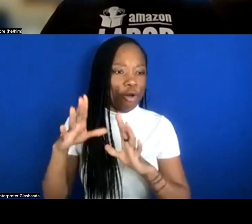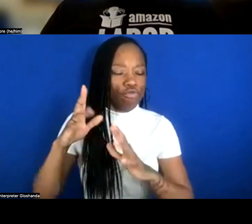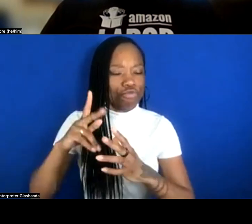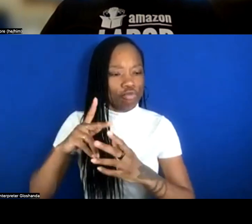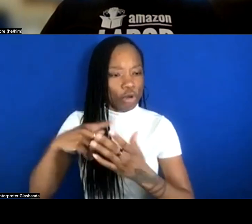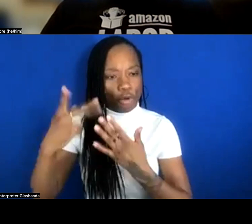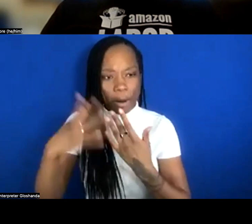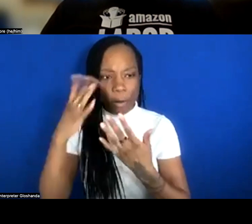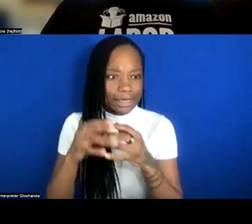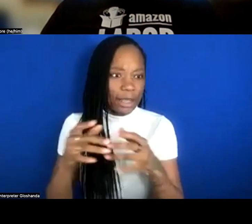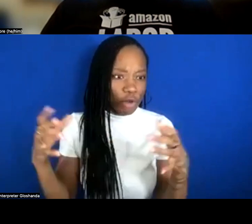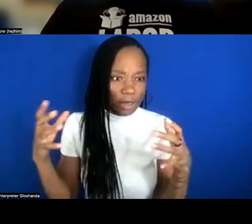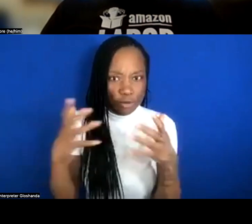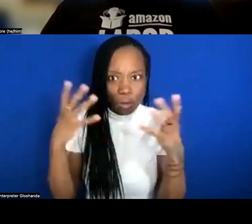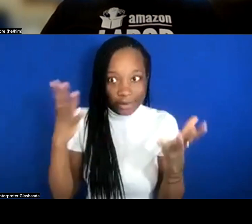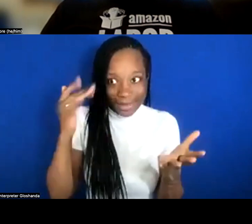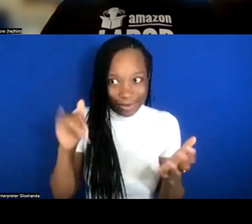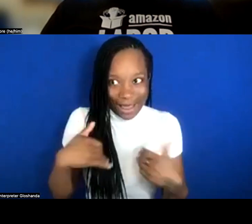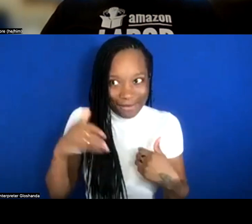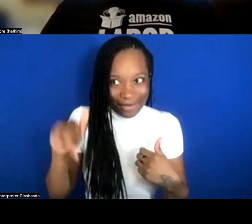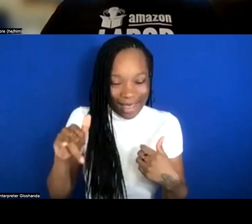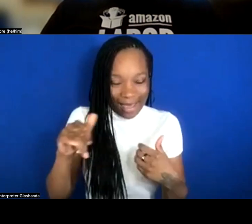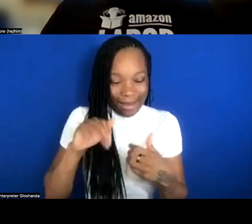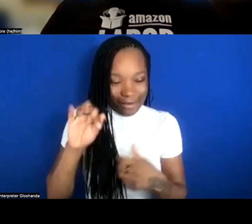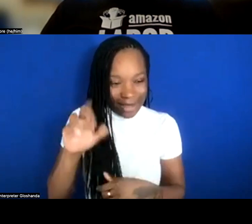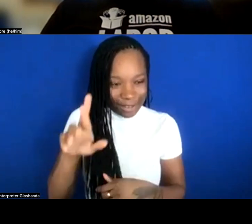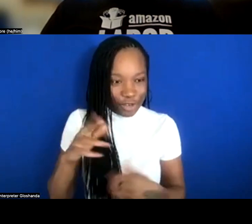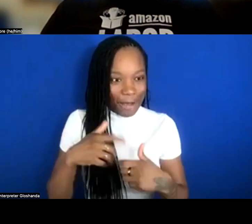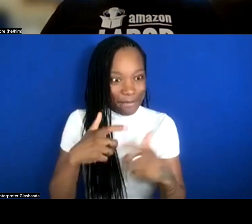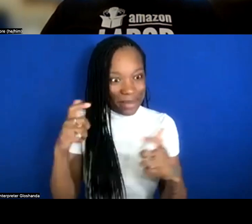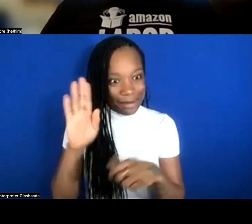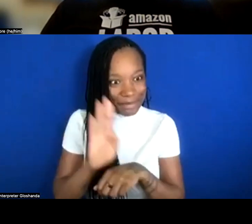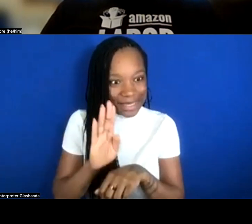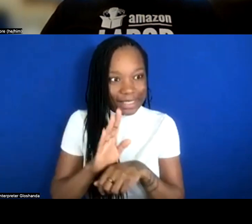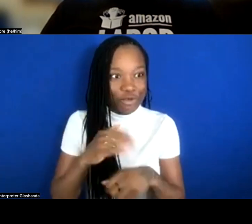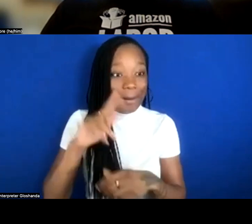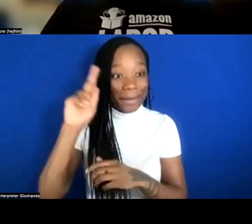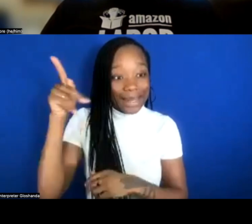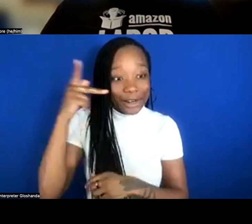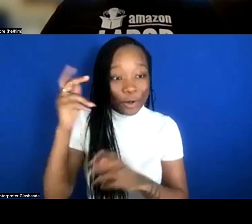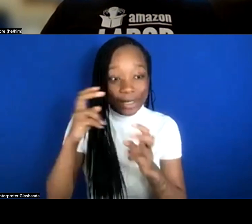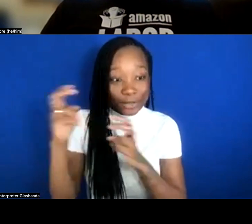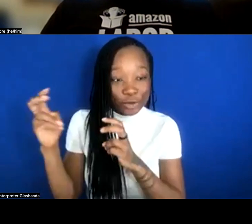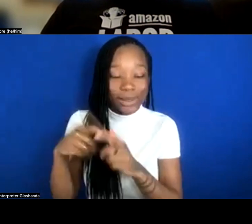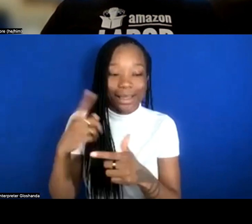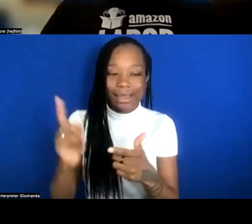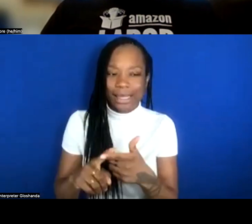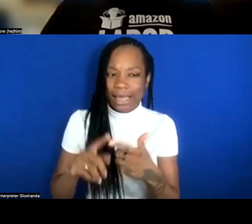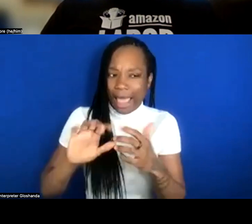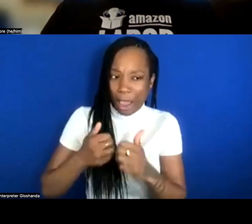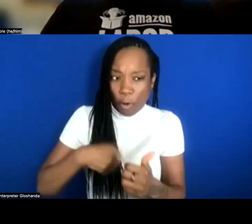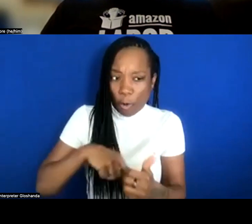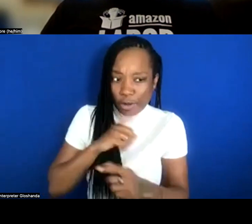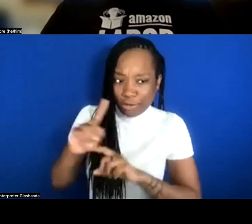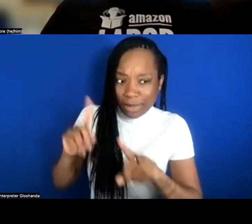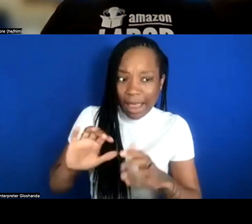these factors. You have big business, you have, you know, the political issues. And then how are we fighting back? How are